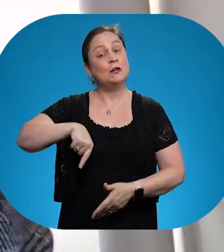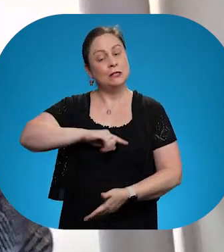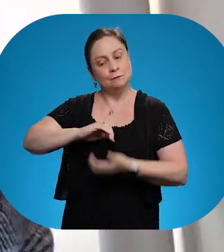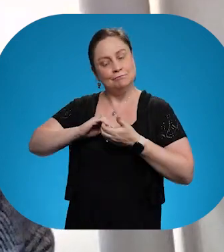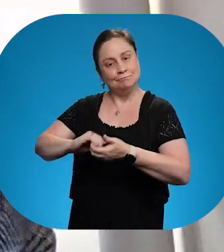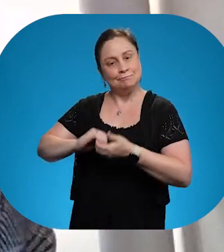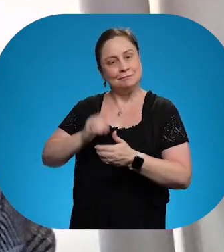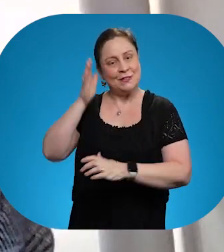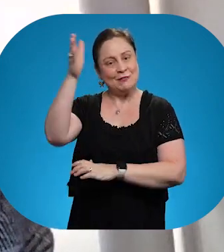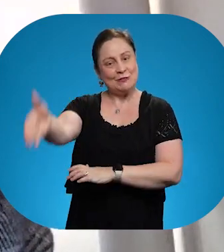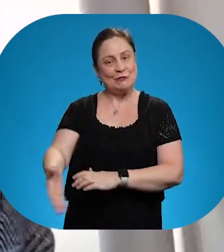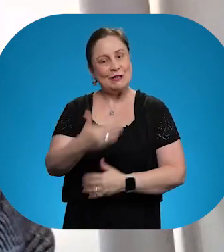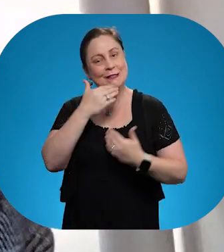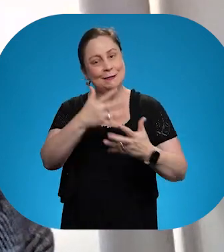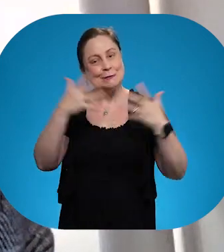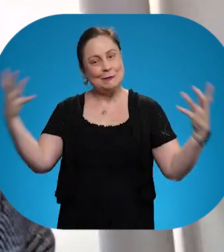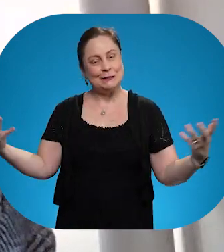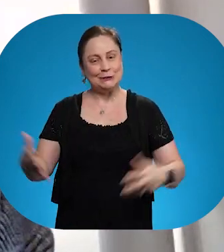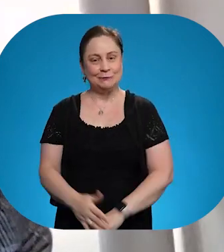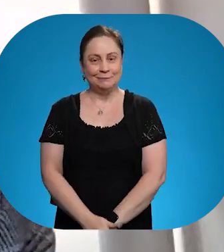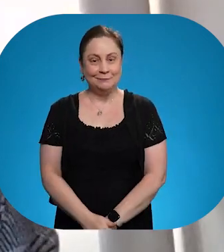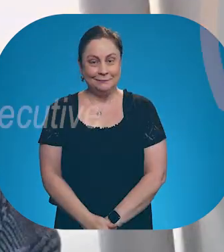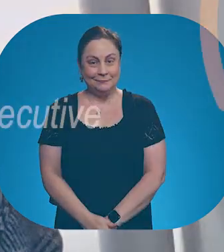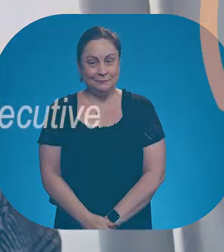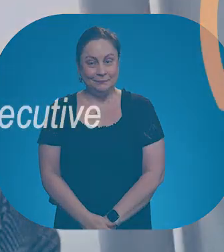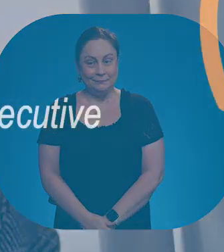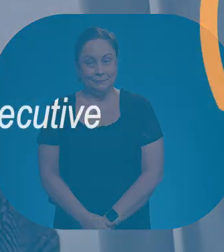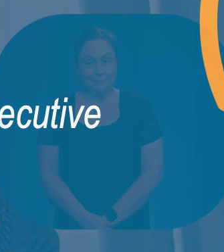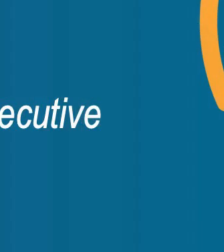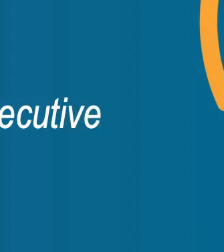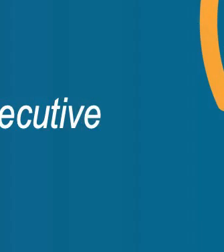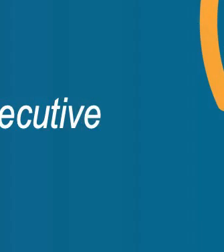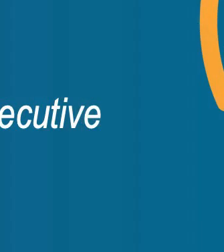us to collaborate in the future. Thank you so much.